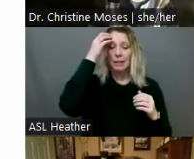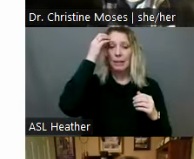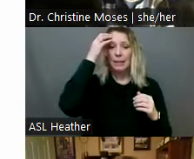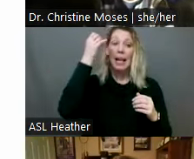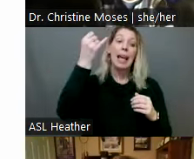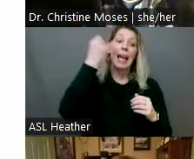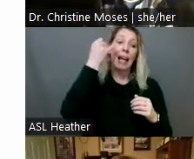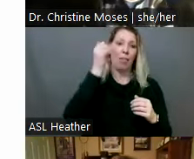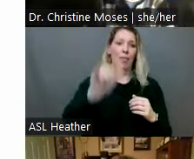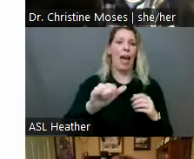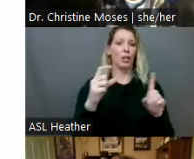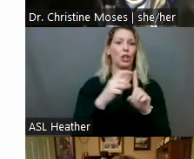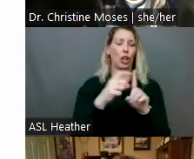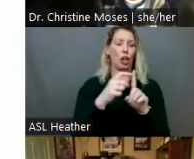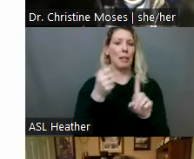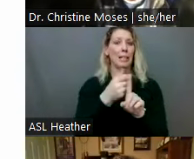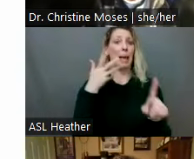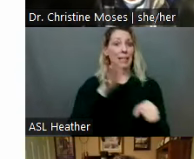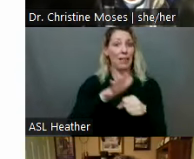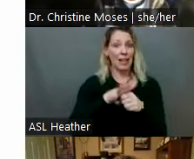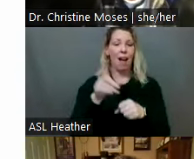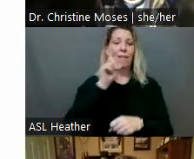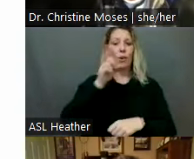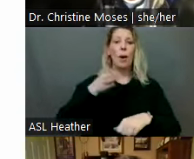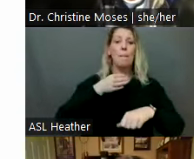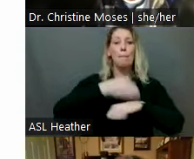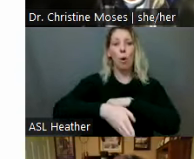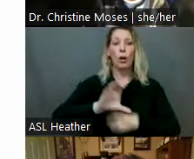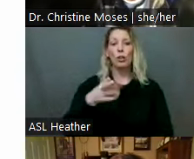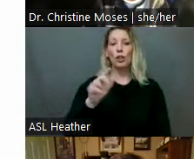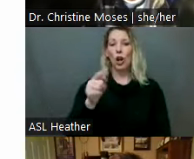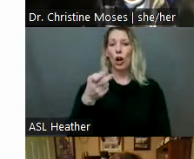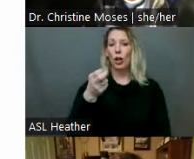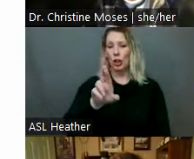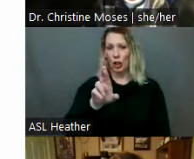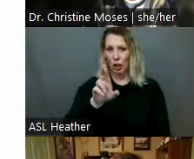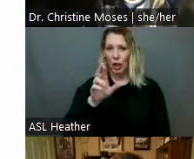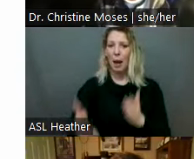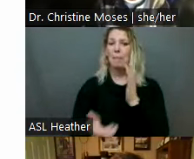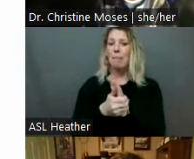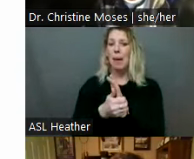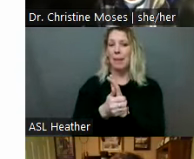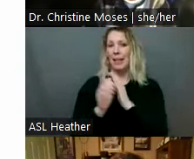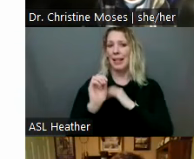if that term was expansive enough for a post-charter amendment implementation